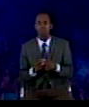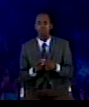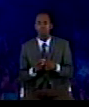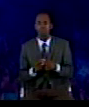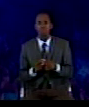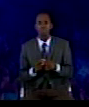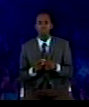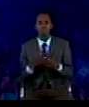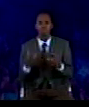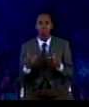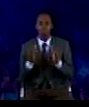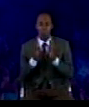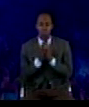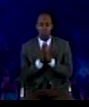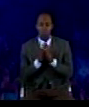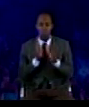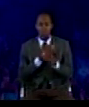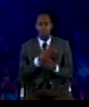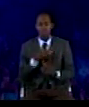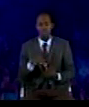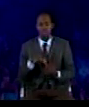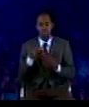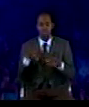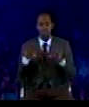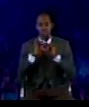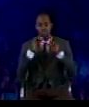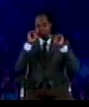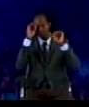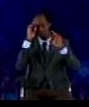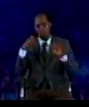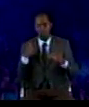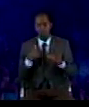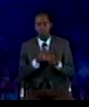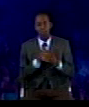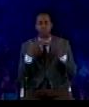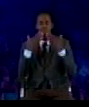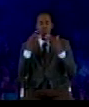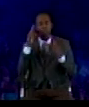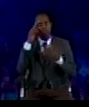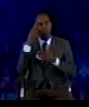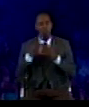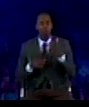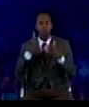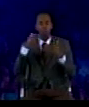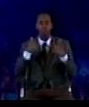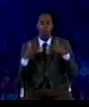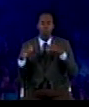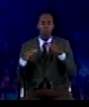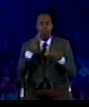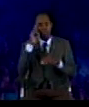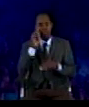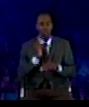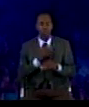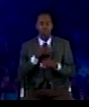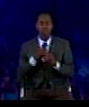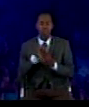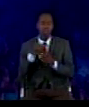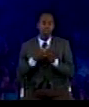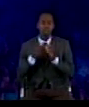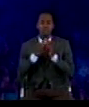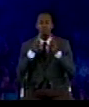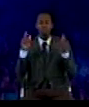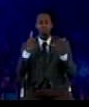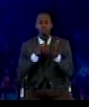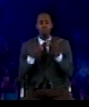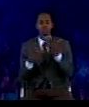together. Our precious and wonderful God, we are appreciating you for what you have done for us in this great crusade. Thank